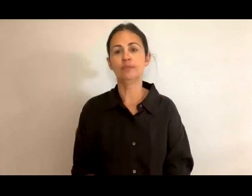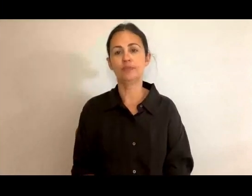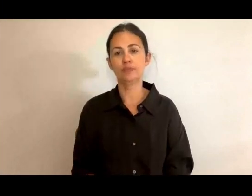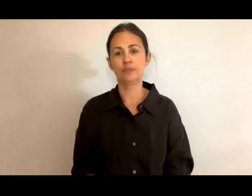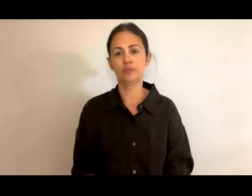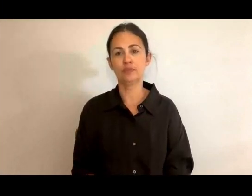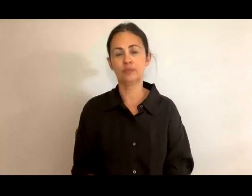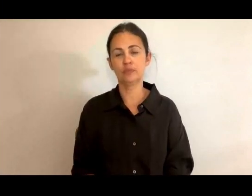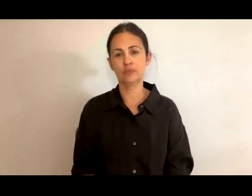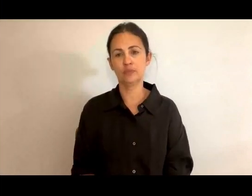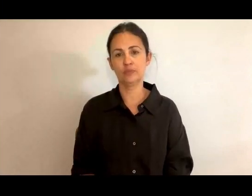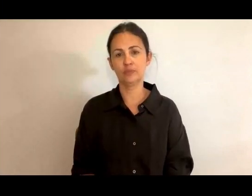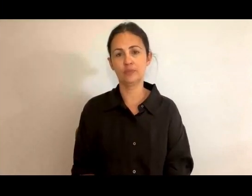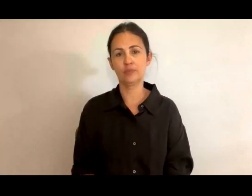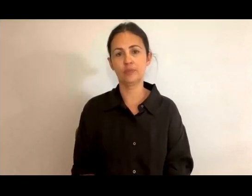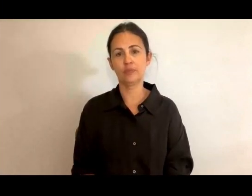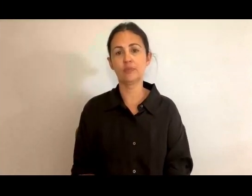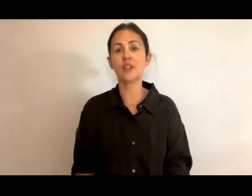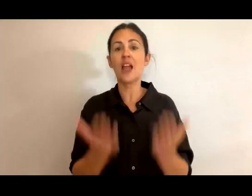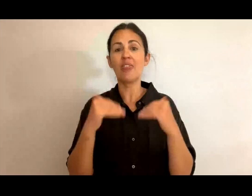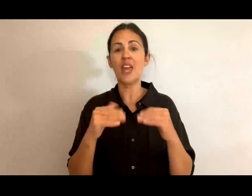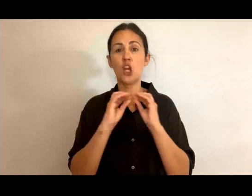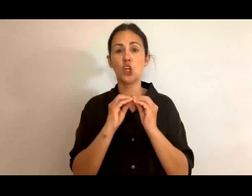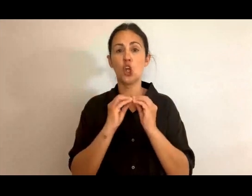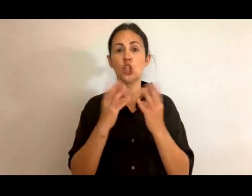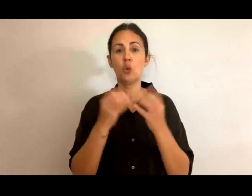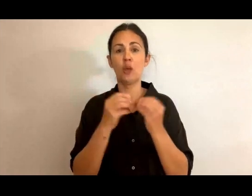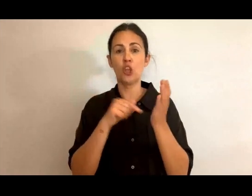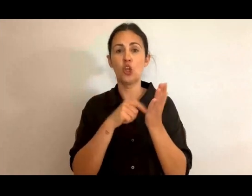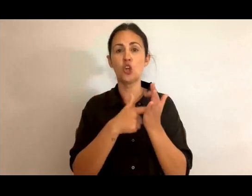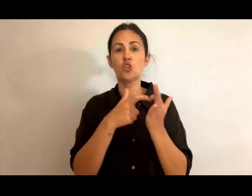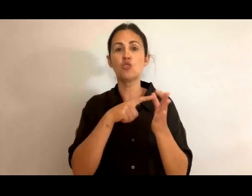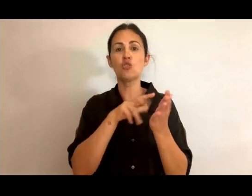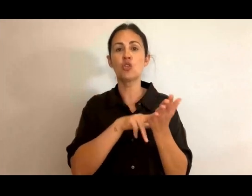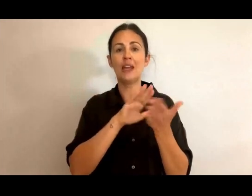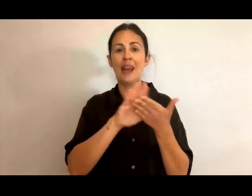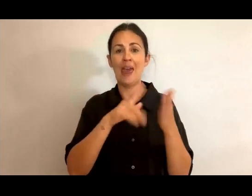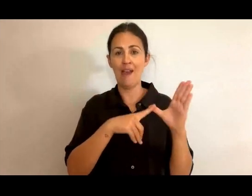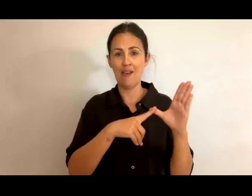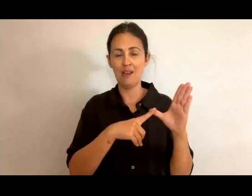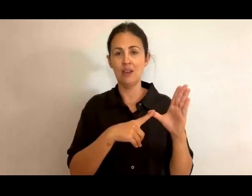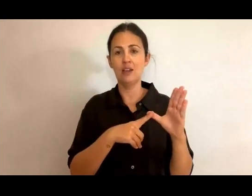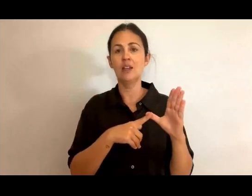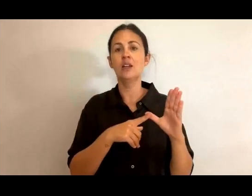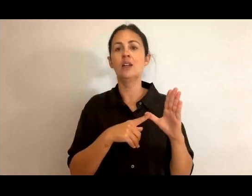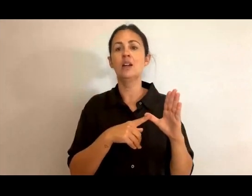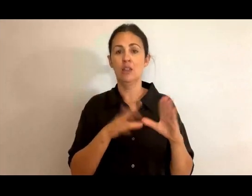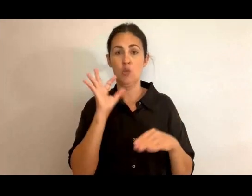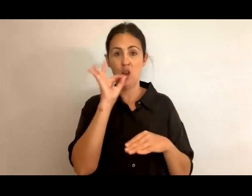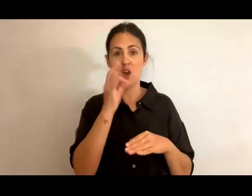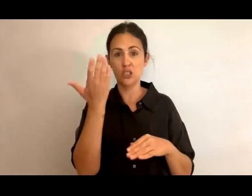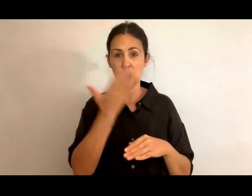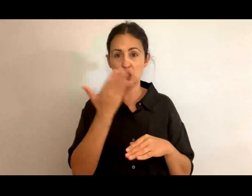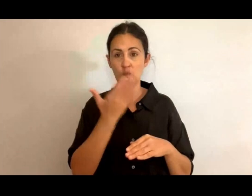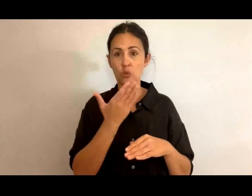And then we negotiated with Trina. Trina's done a lot of public artworks, and we pushed the school into maybe, I'm not going to say we